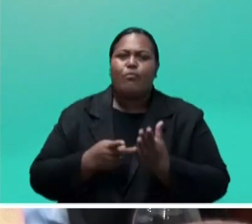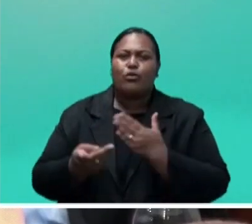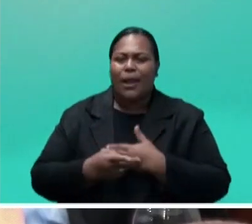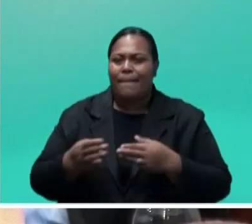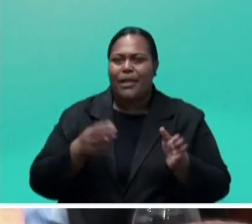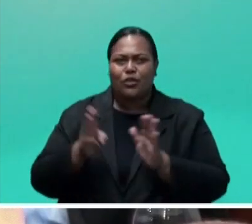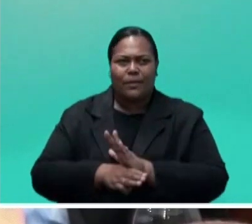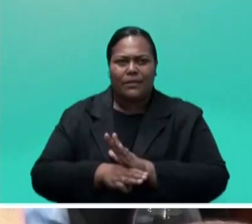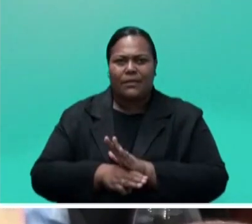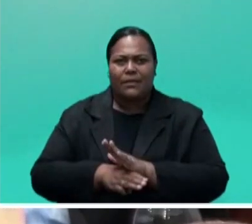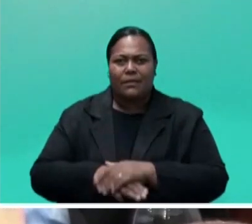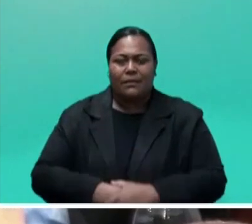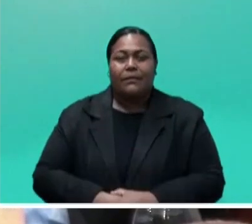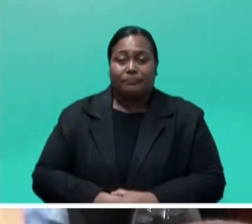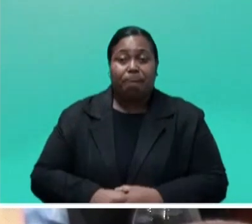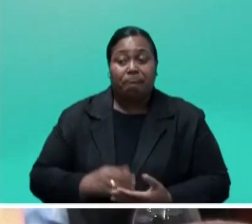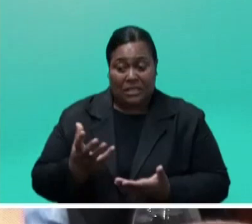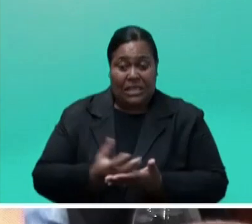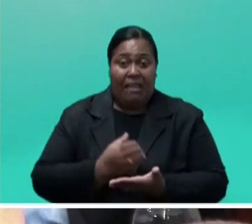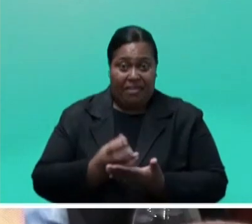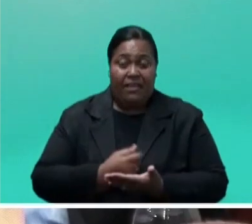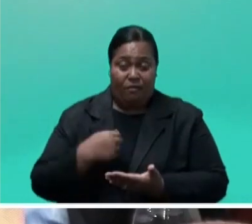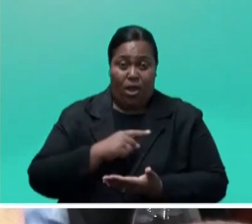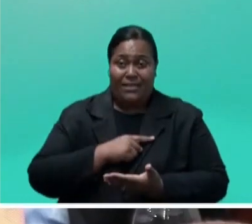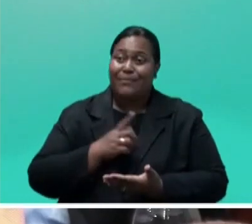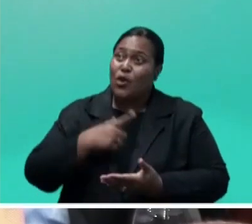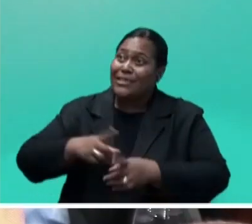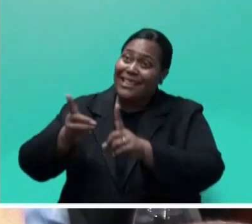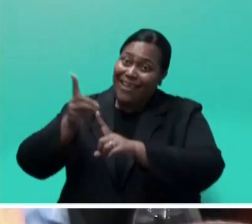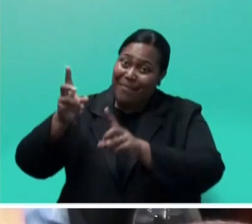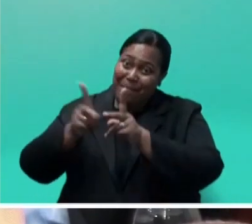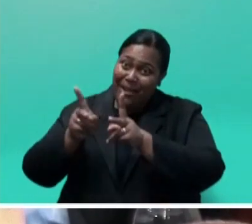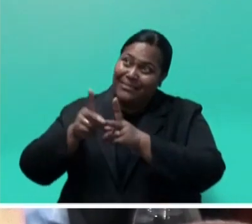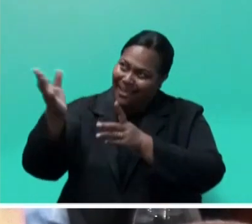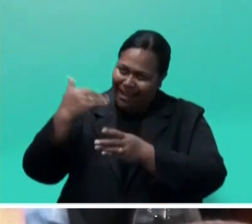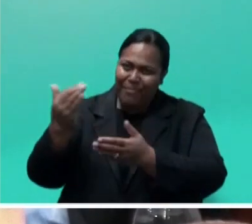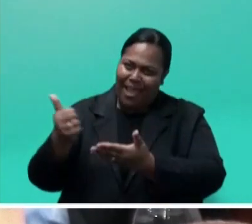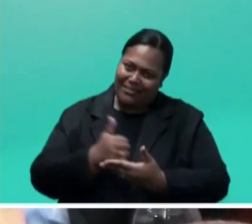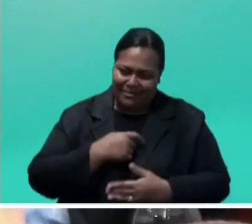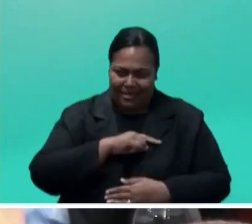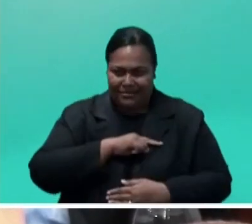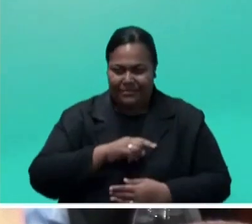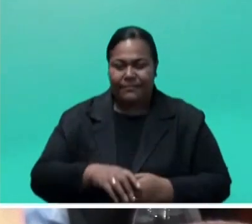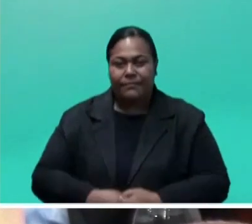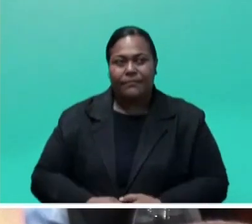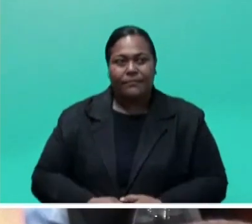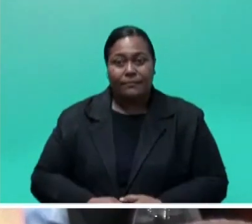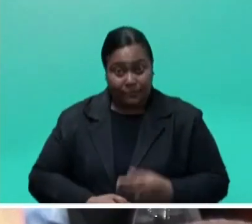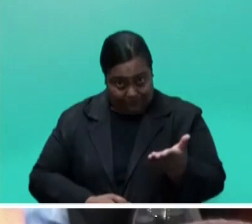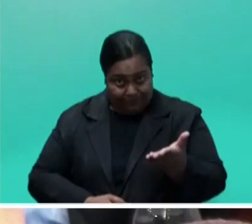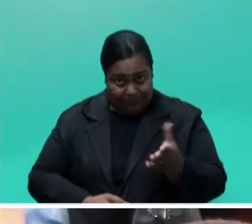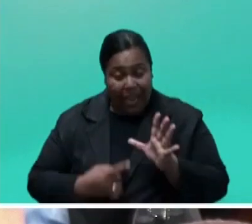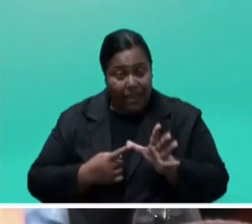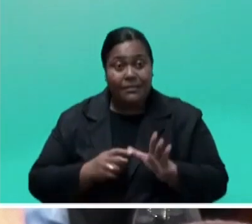been a great saving too for the ministry because our development partners have come in to assist. That's your answer to